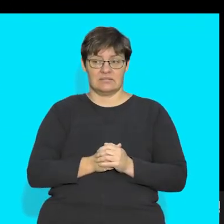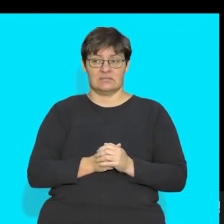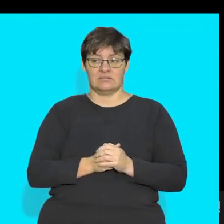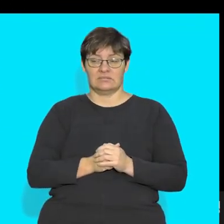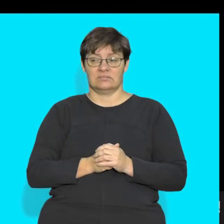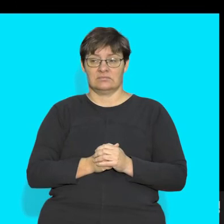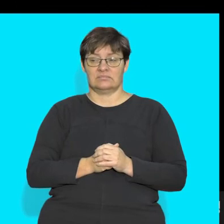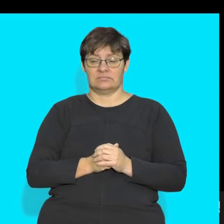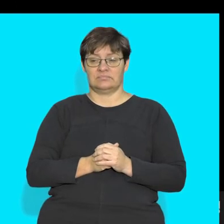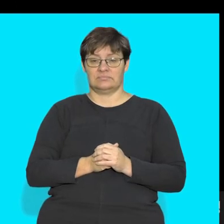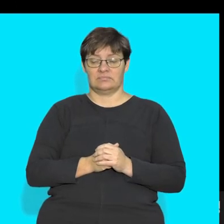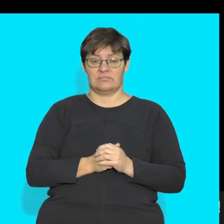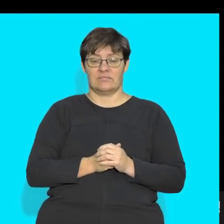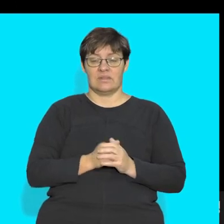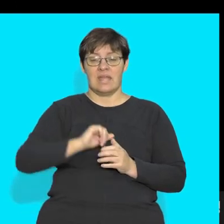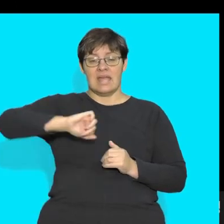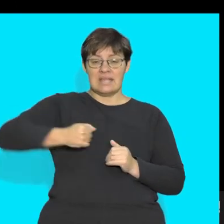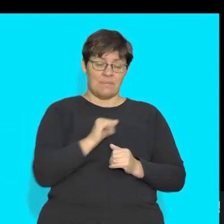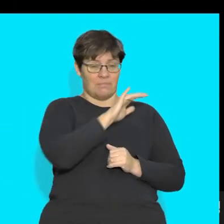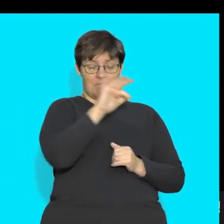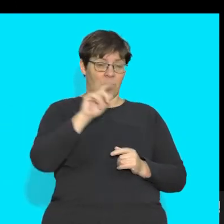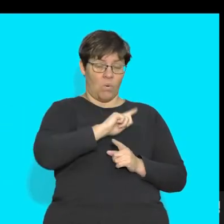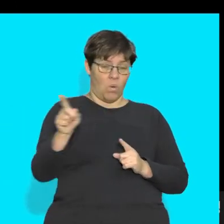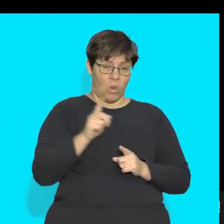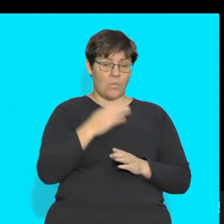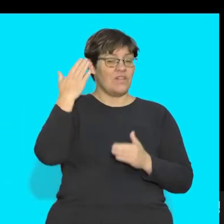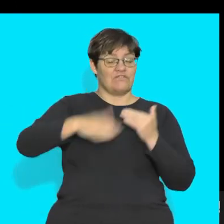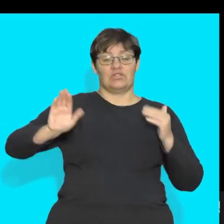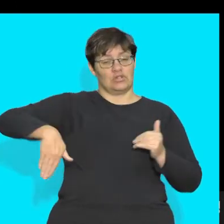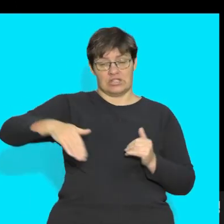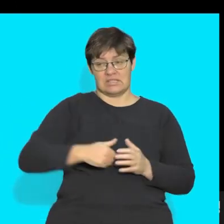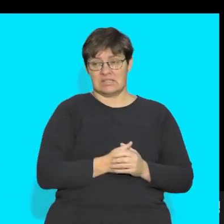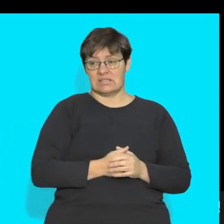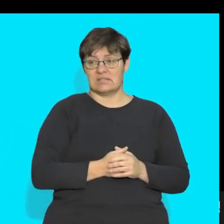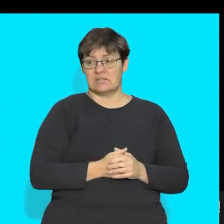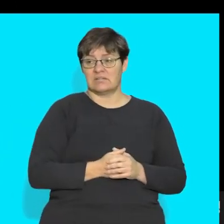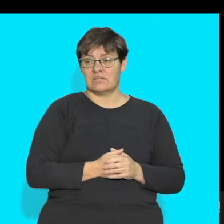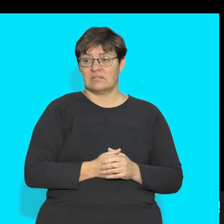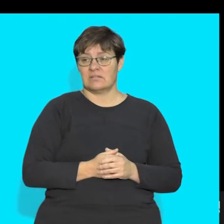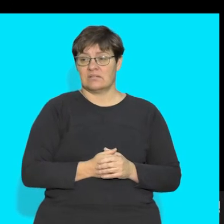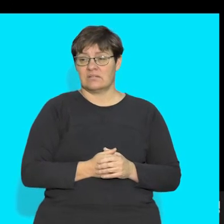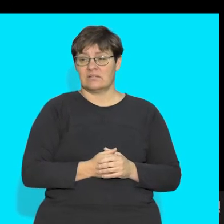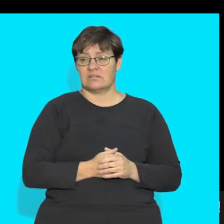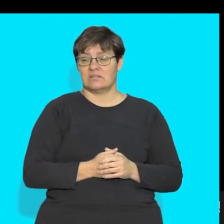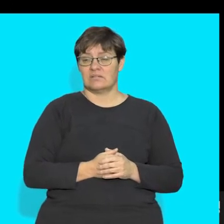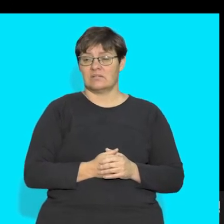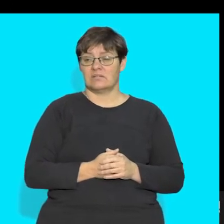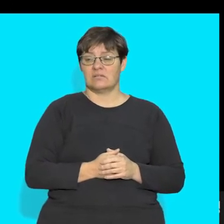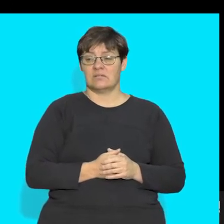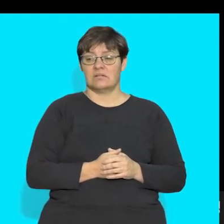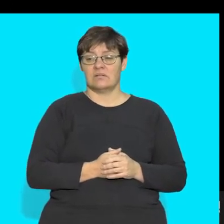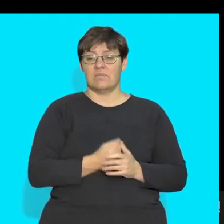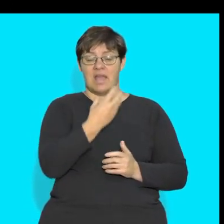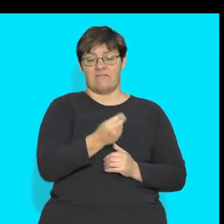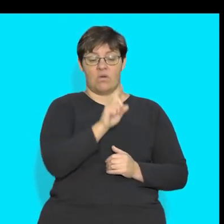19. I'm going to keep all the decimals because I'm not finished with my calculation. So I've